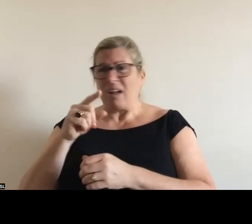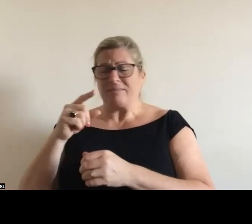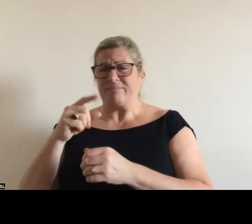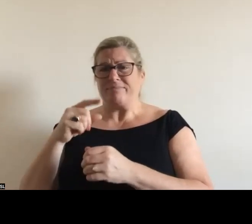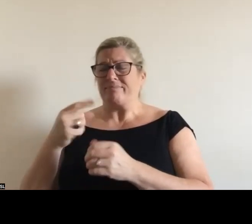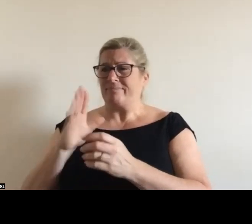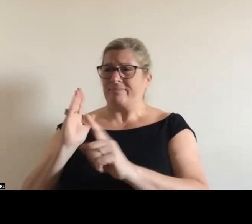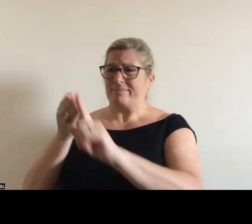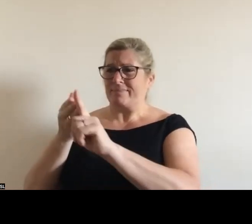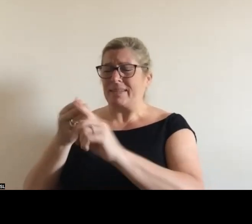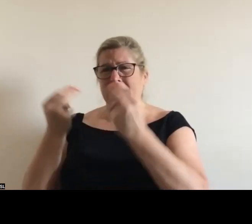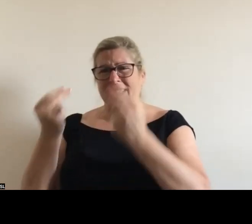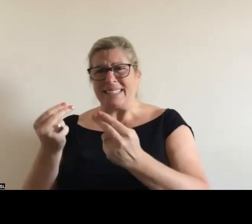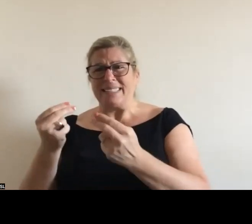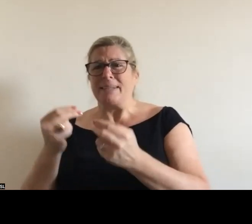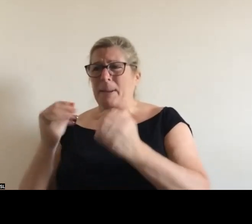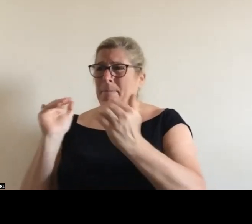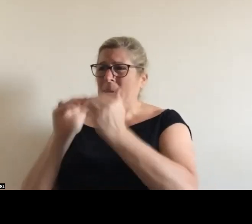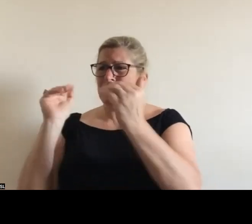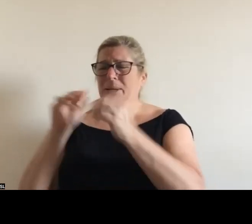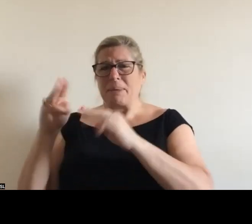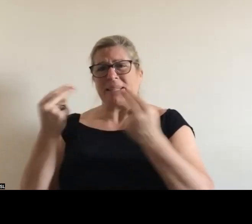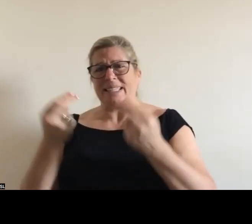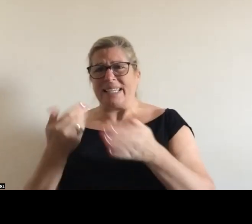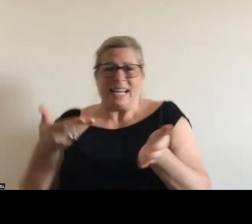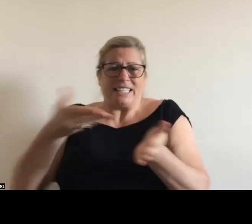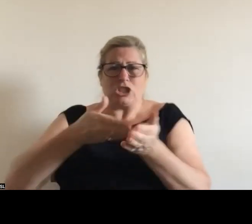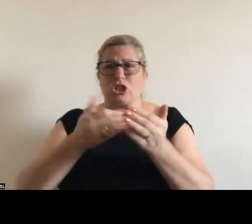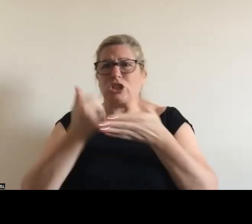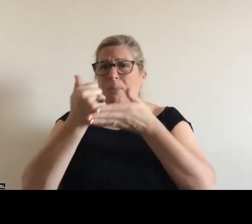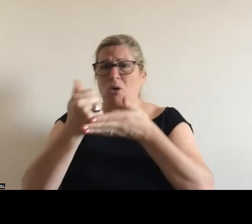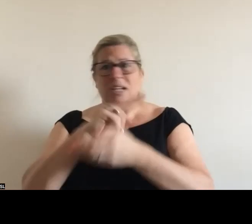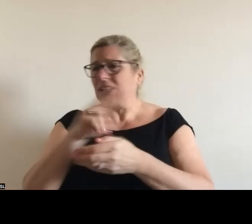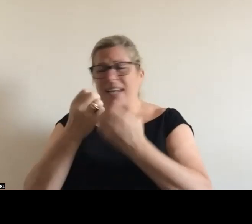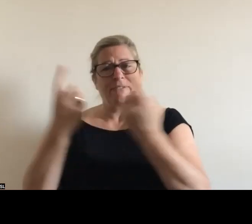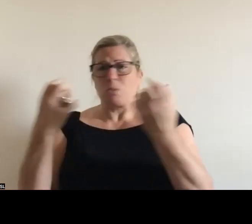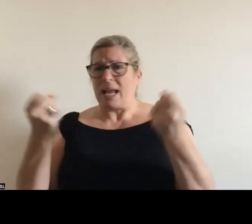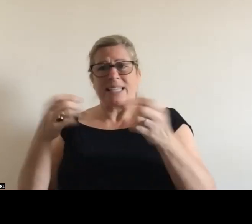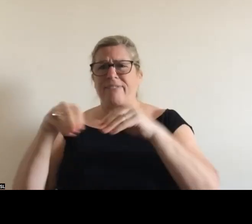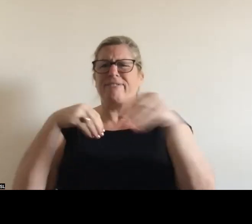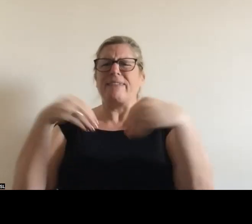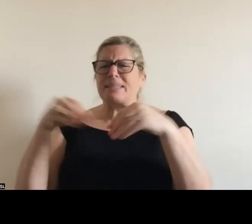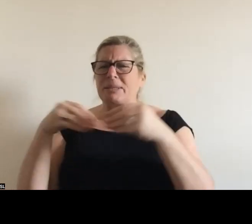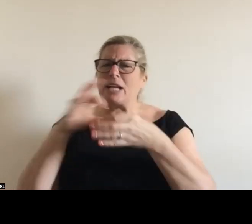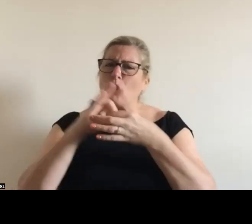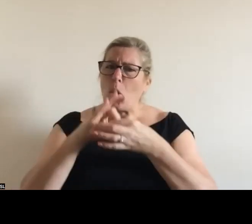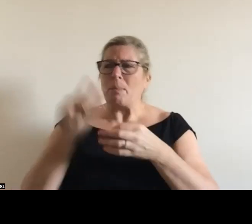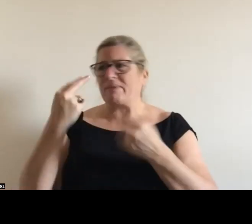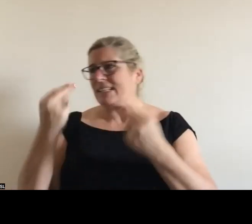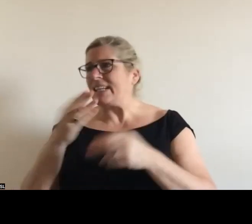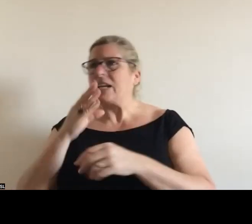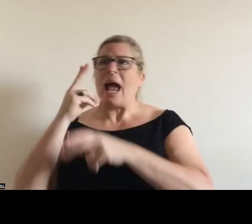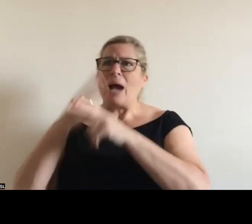who need additional types of supports, and not everybody has the type of flexible support at home that might be required for late night meetings or ad